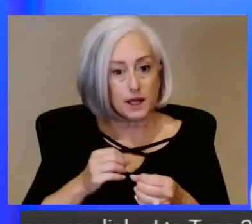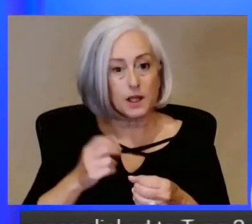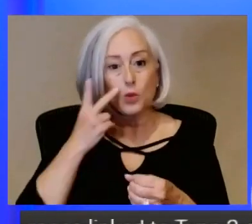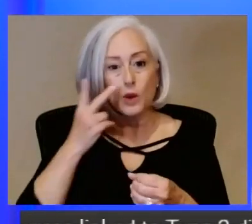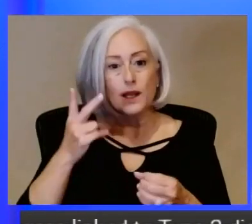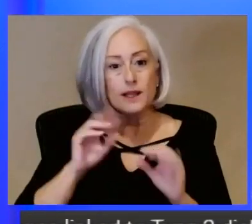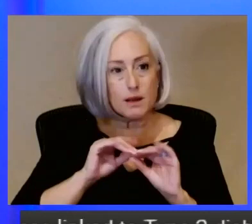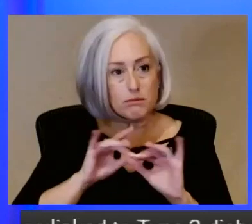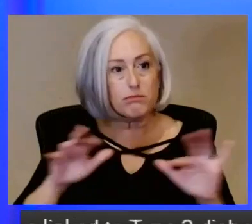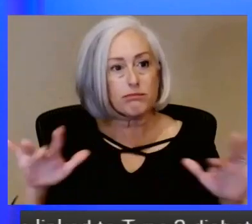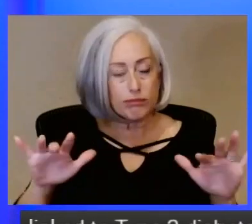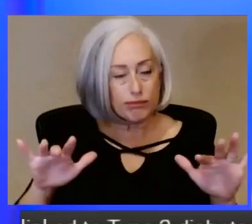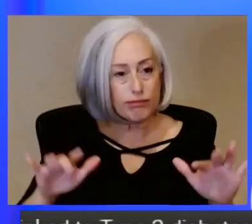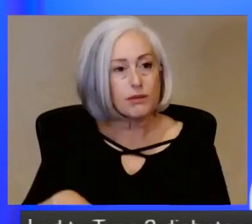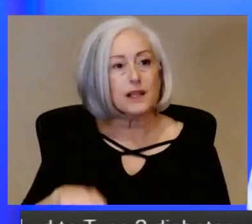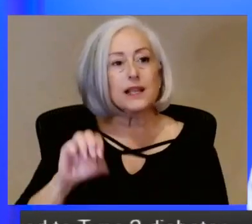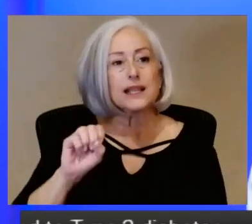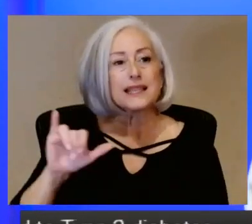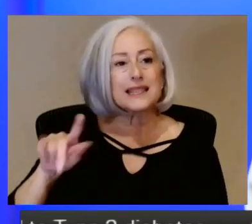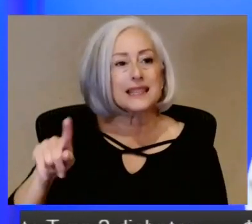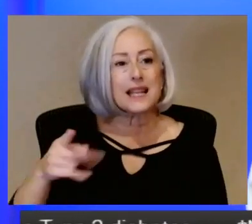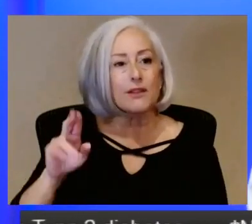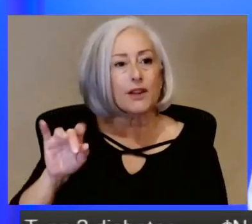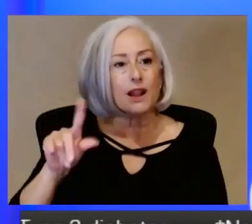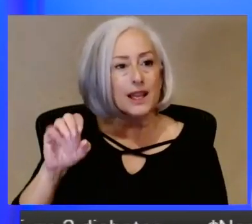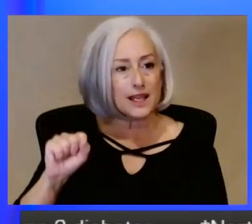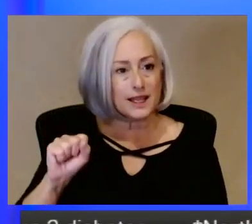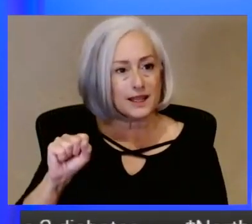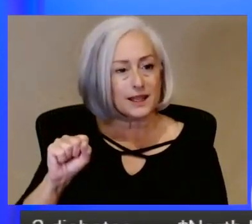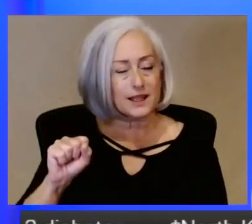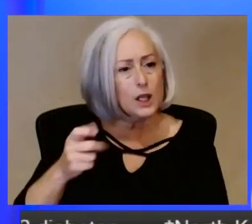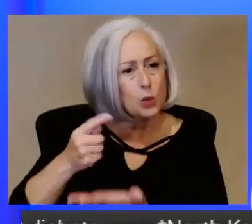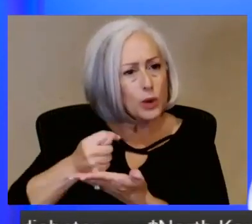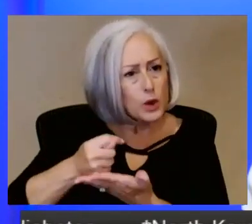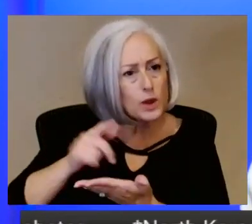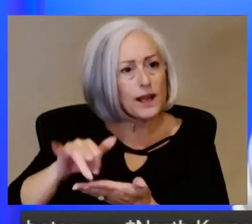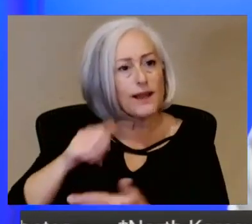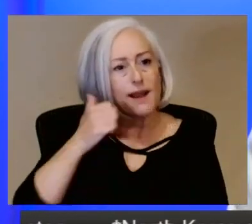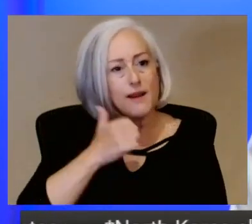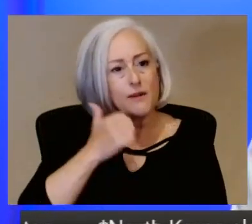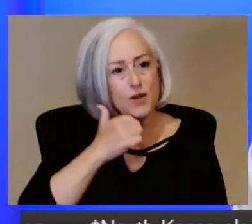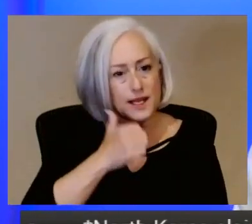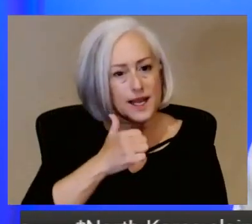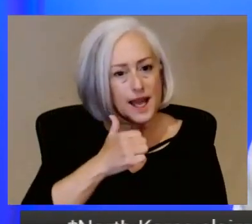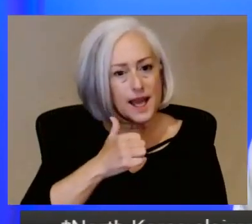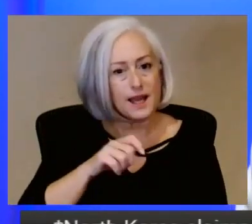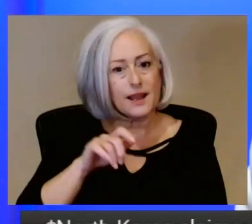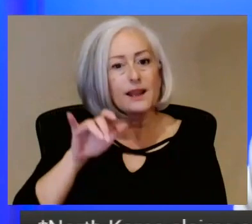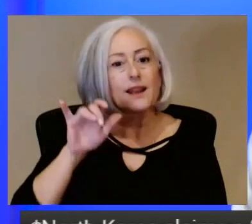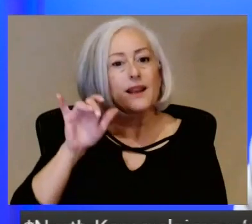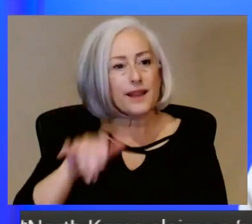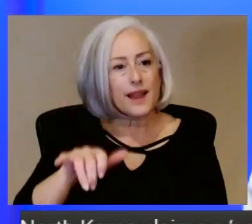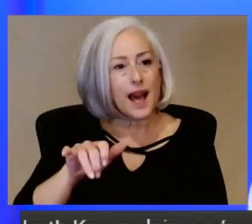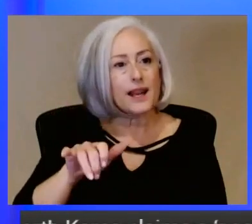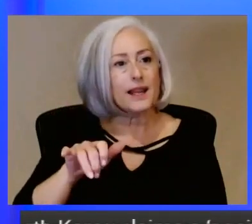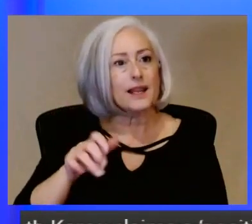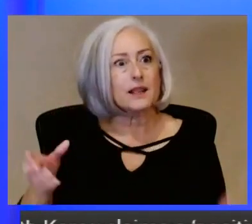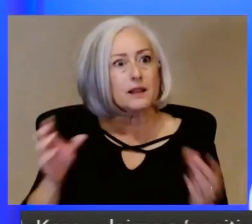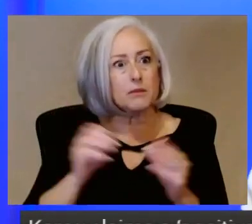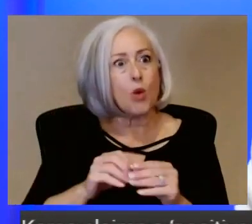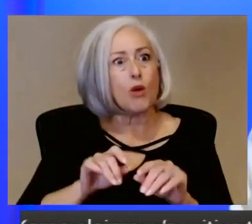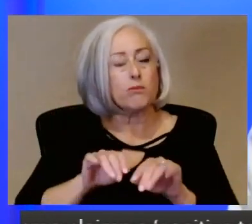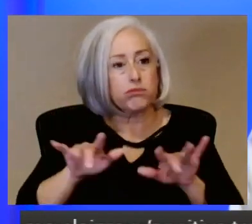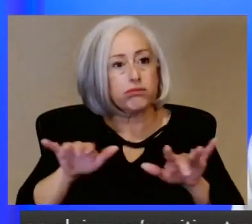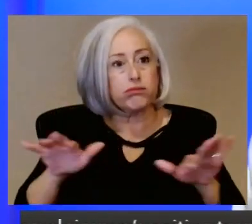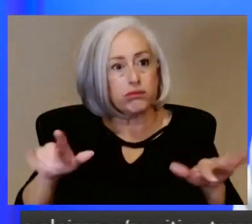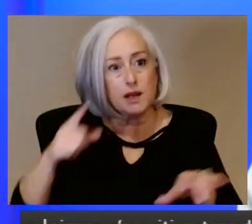We treat syphilis regularly every day, and I think these things have been expanded because of the pandemic. It is decreased